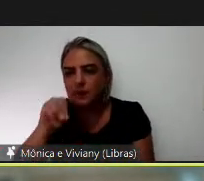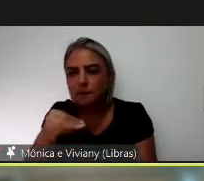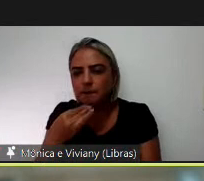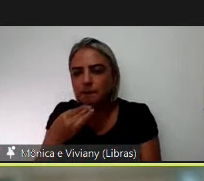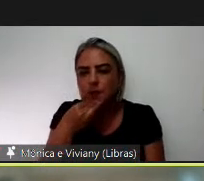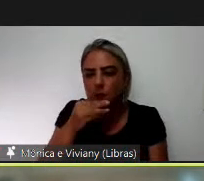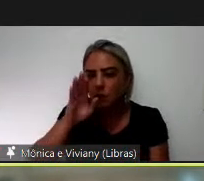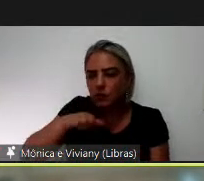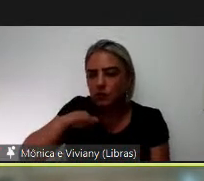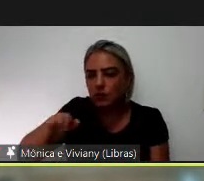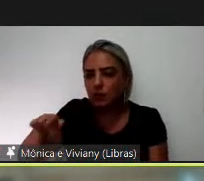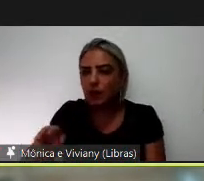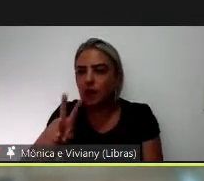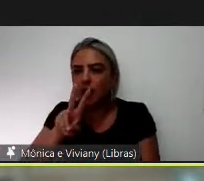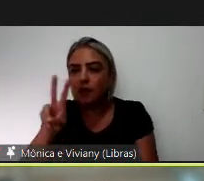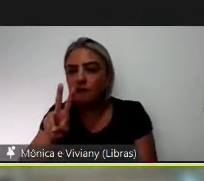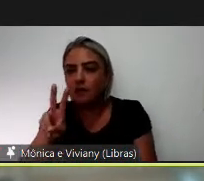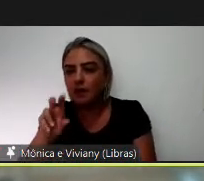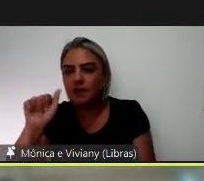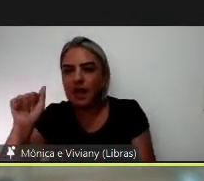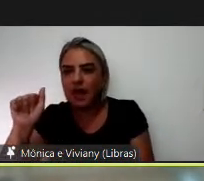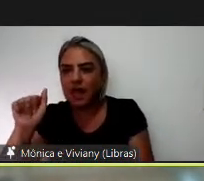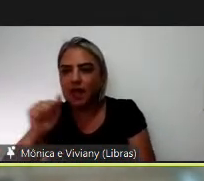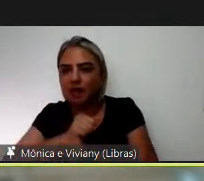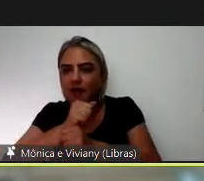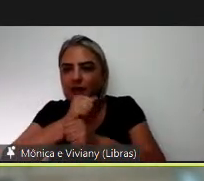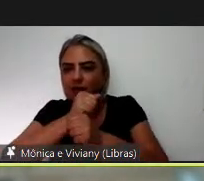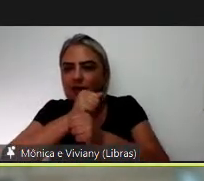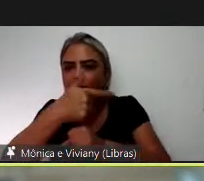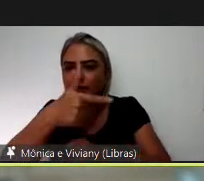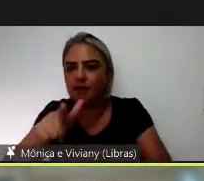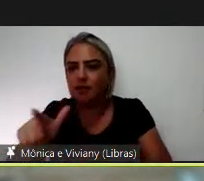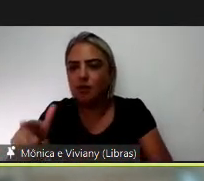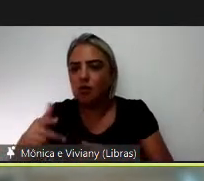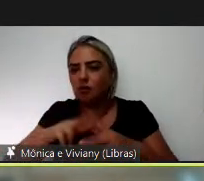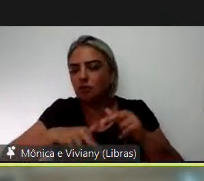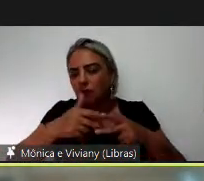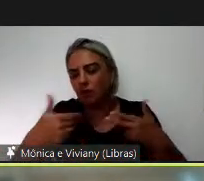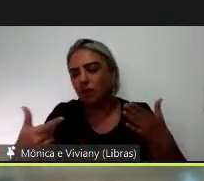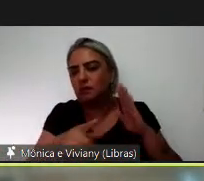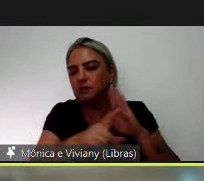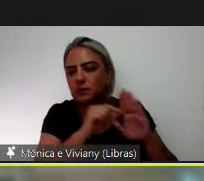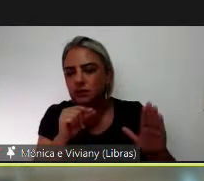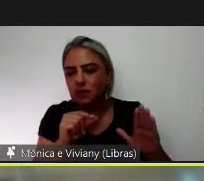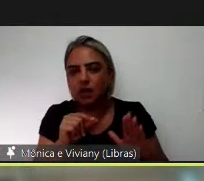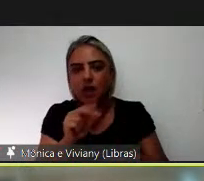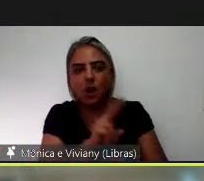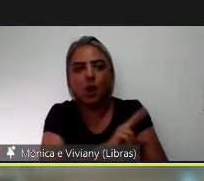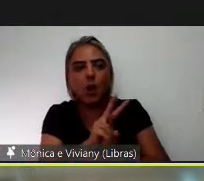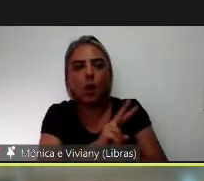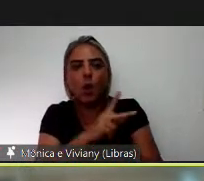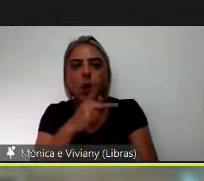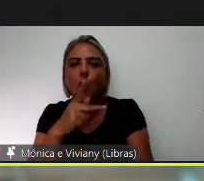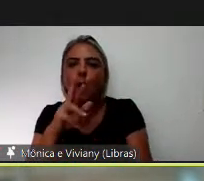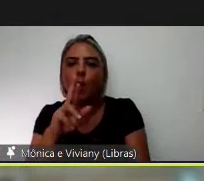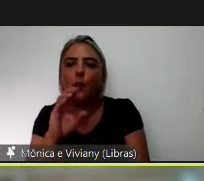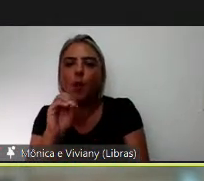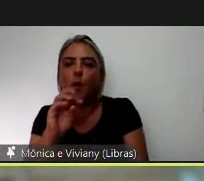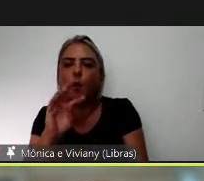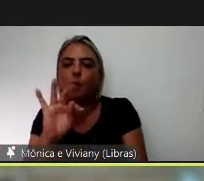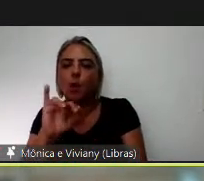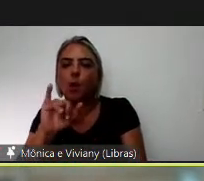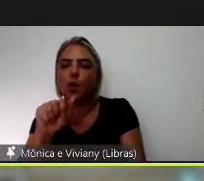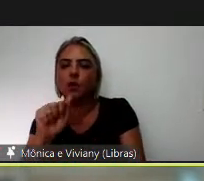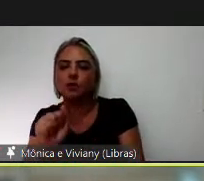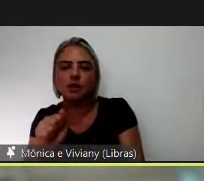foods. We have 3 million kids that have to supplement vitamin